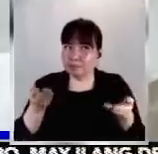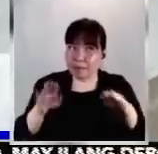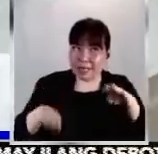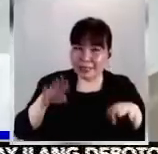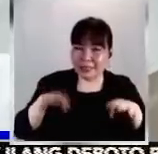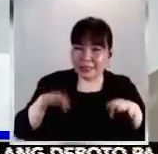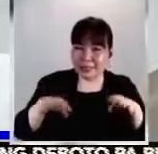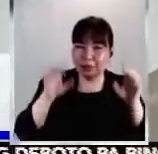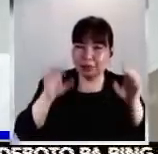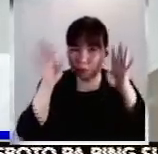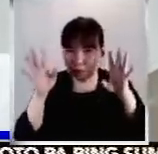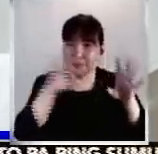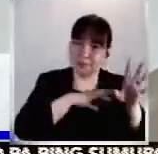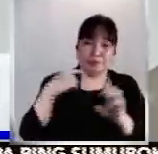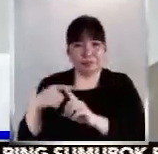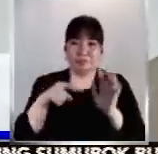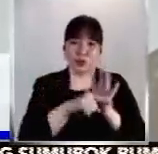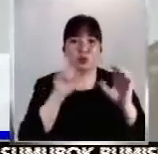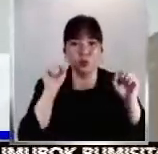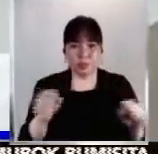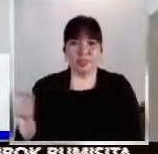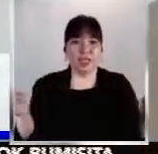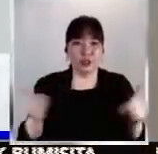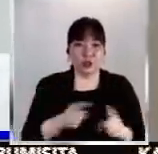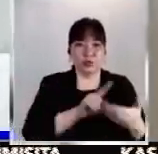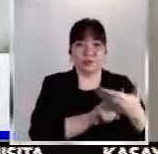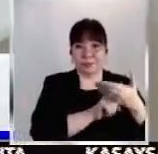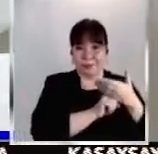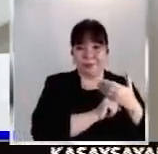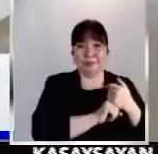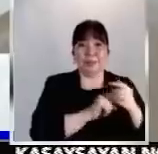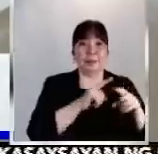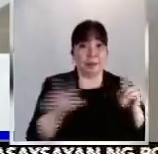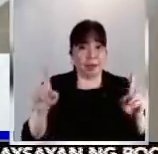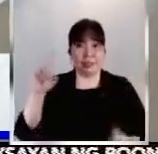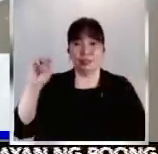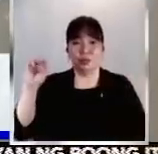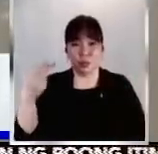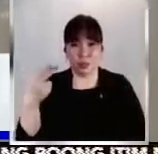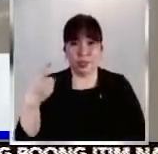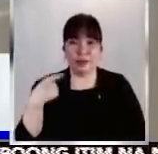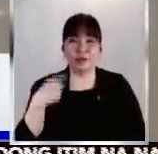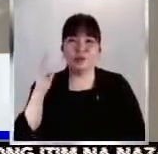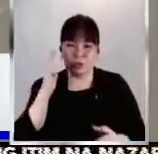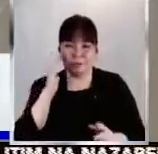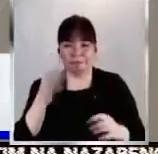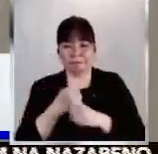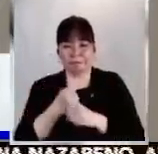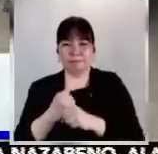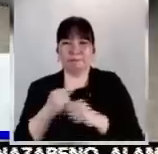pong ma-shorten ang kanilang isolation protocols. But the Department of Health will be coming up with